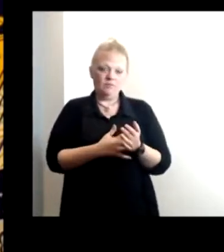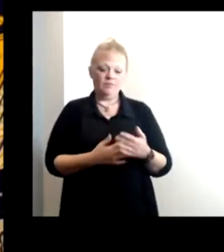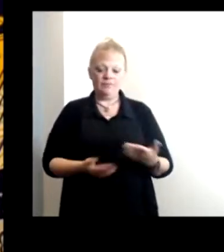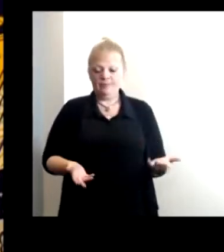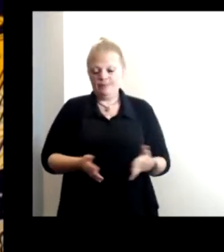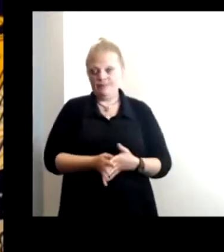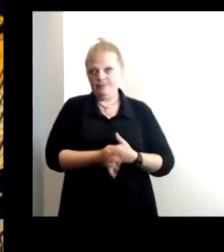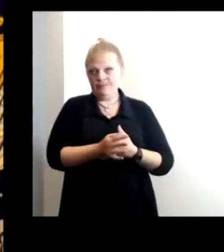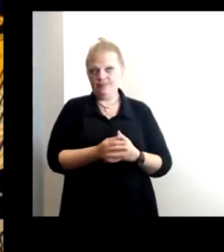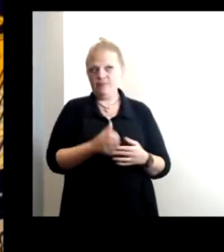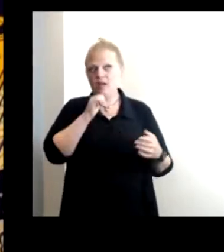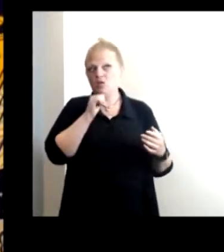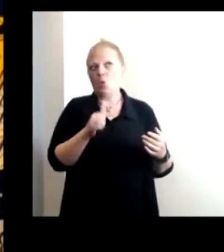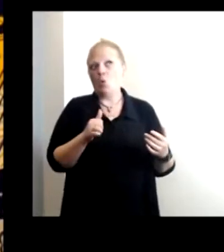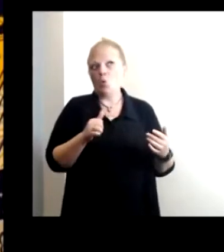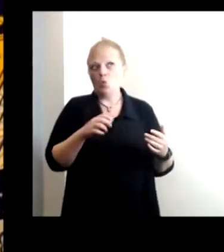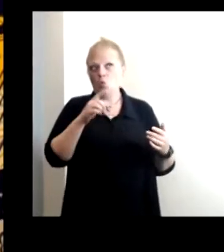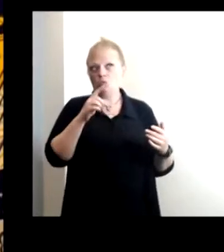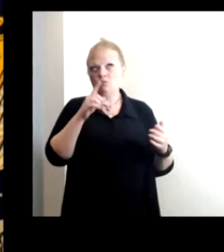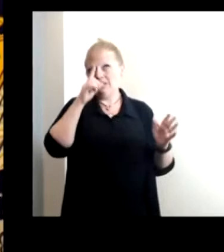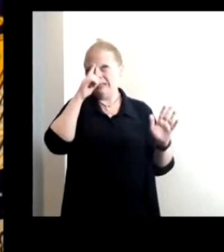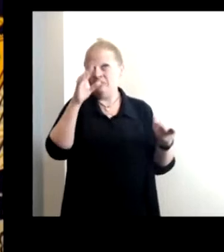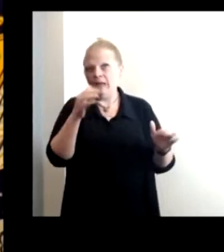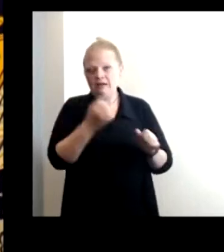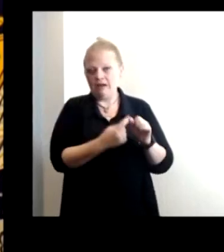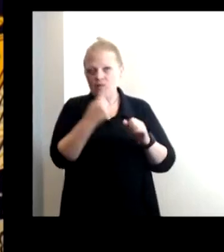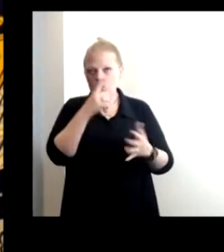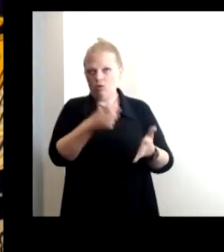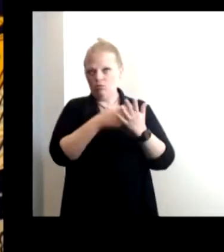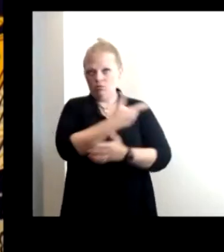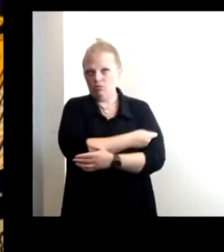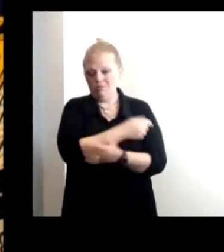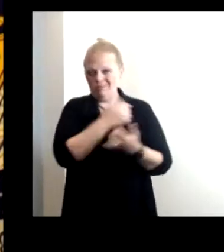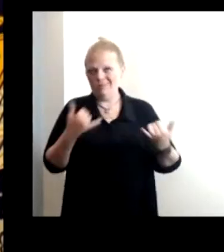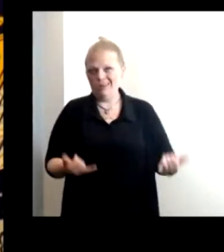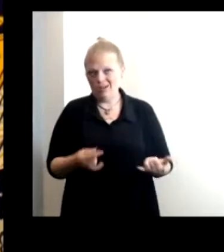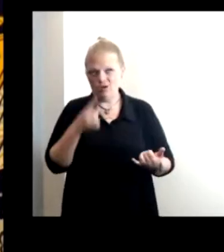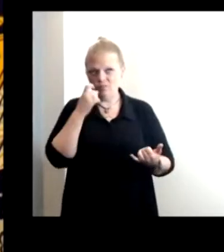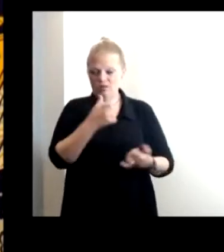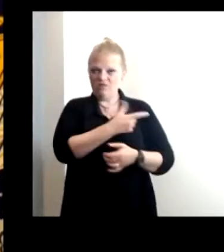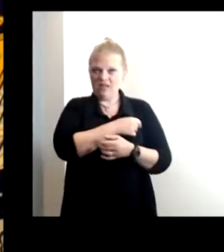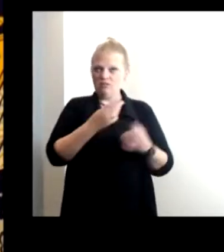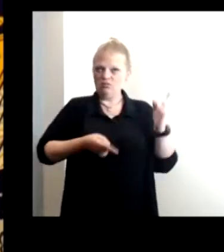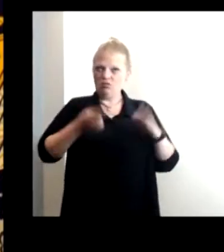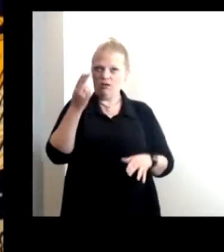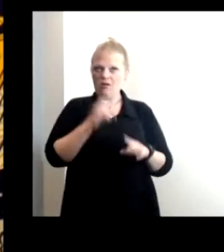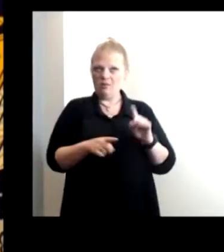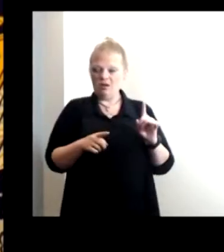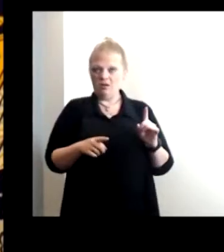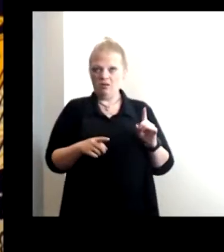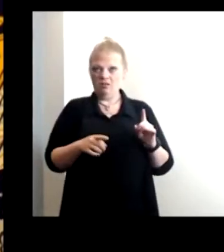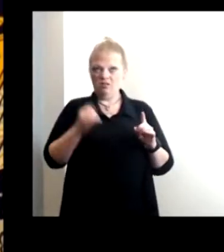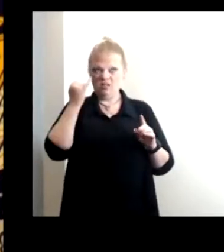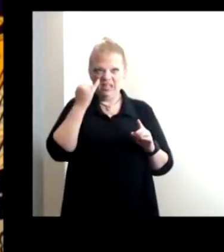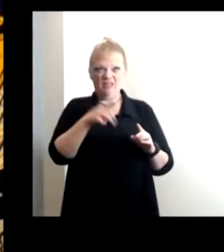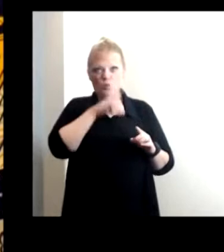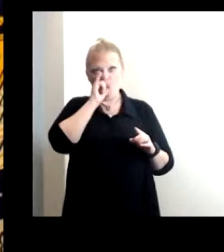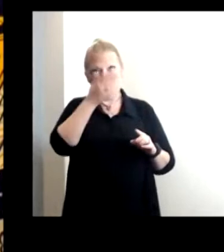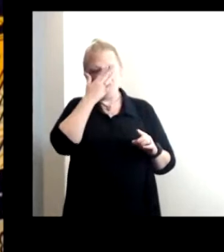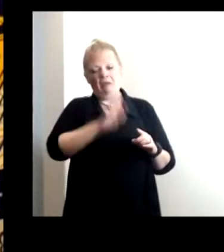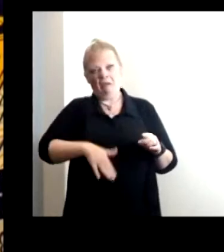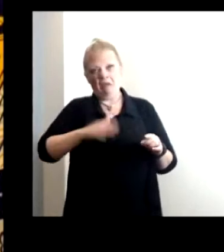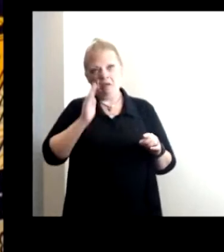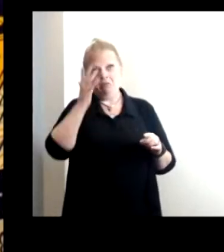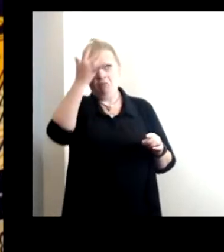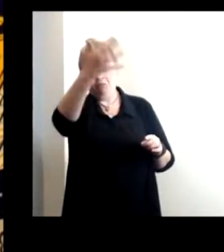don't foresee at this point having to require everyone to be vaccinated because our vaccination rates are still high, but if things got really bad, that